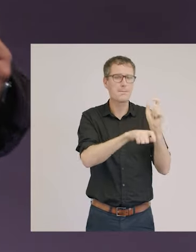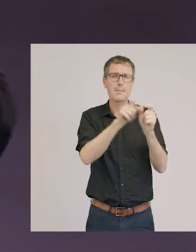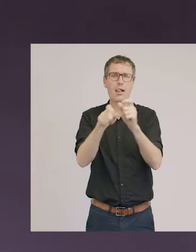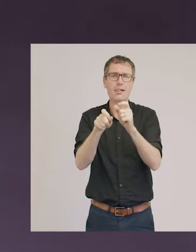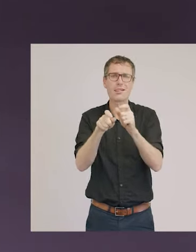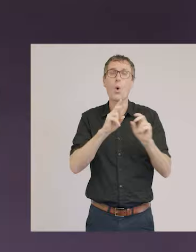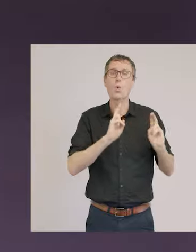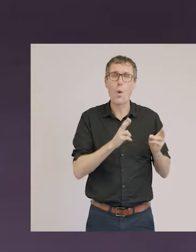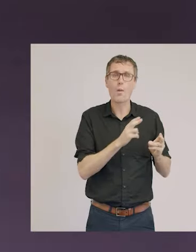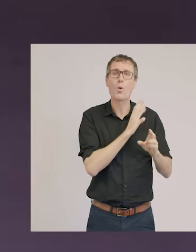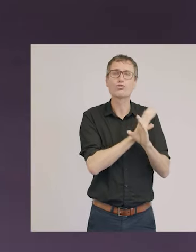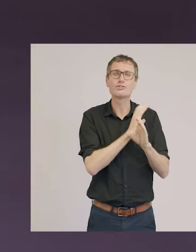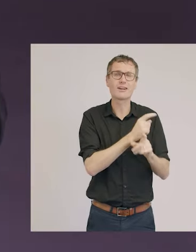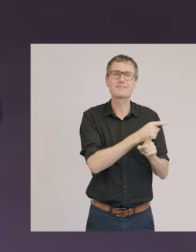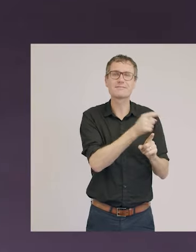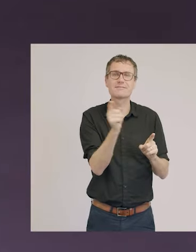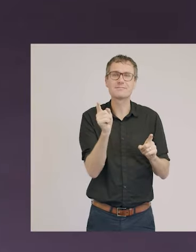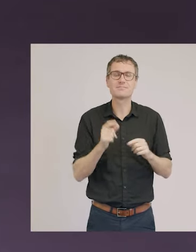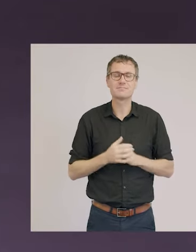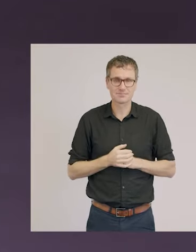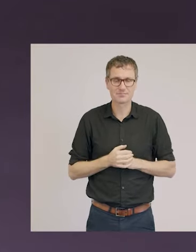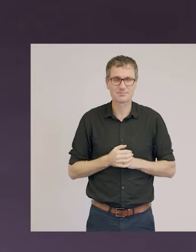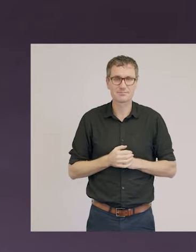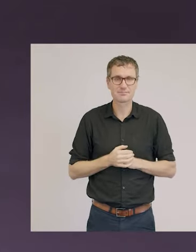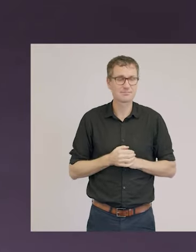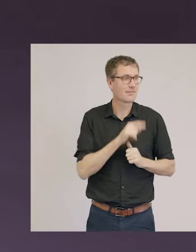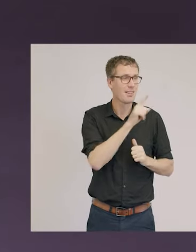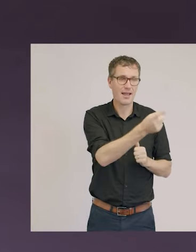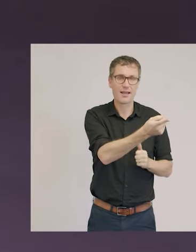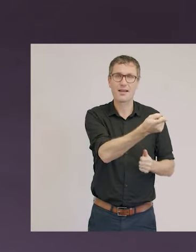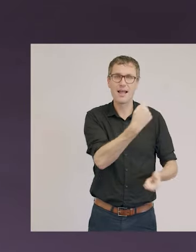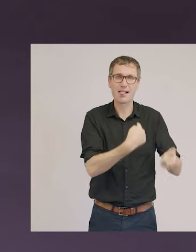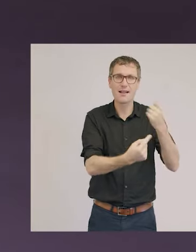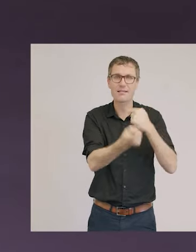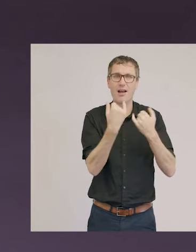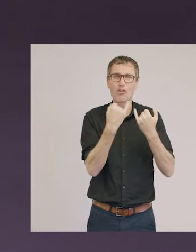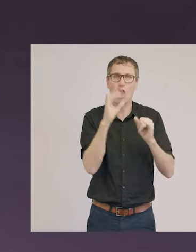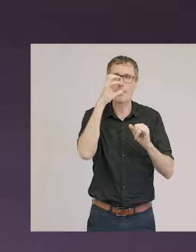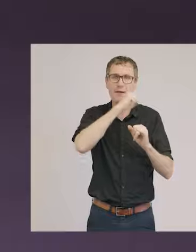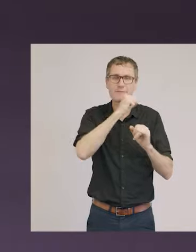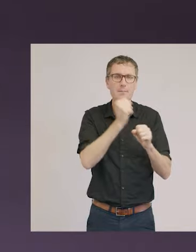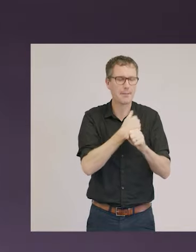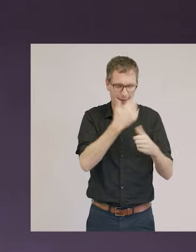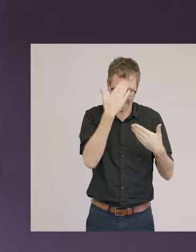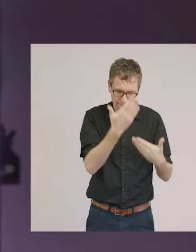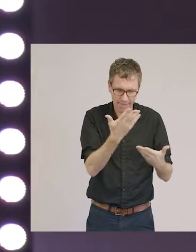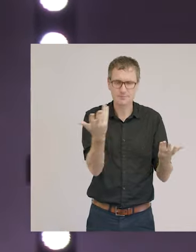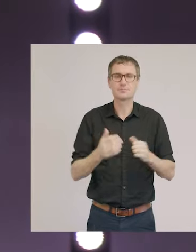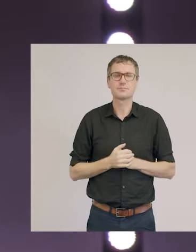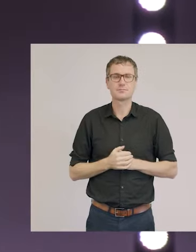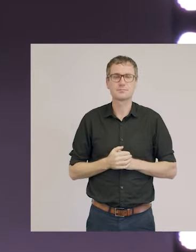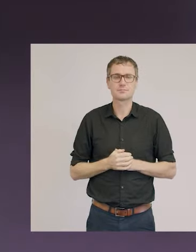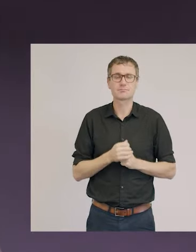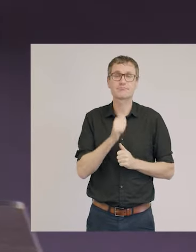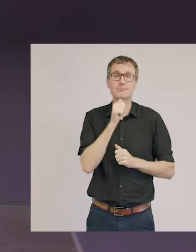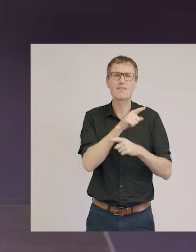look like normal, average, everyday Christian people. That's how you get deceived. You know, if you wanted